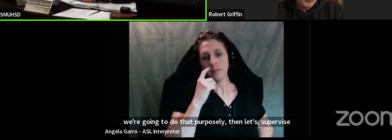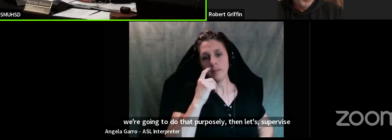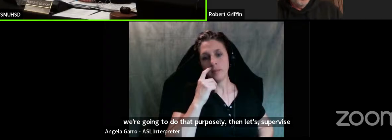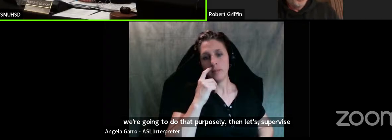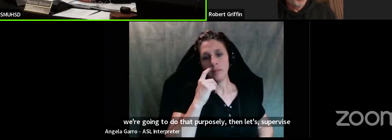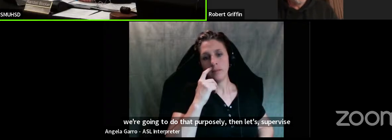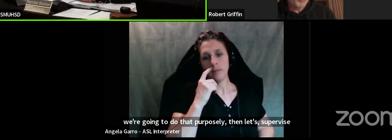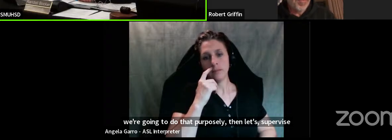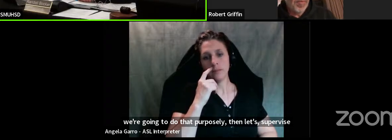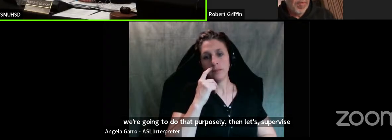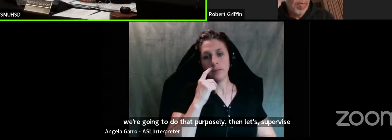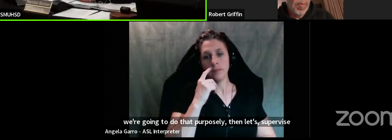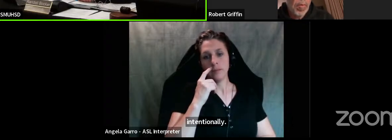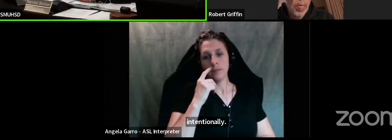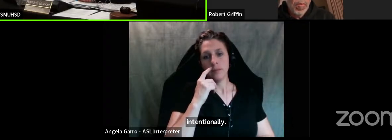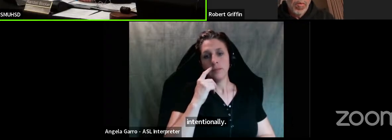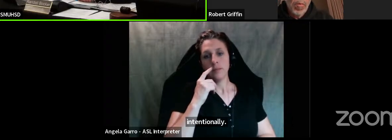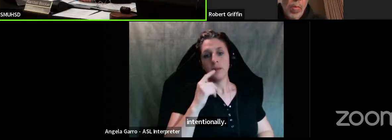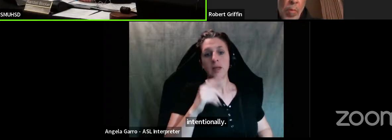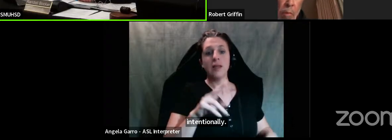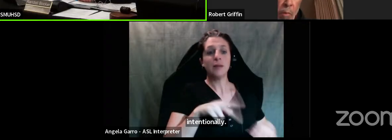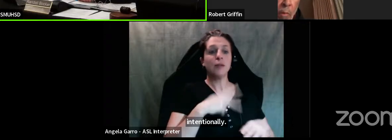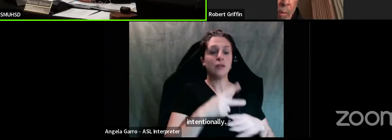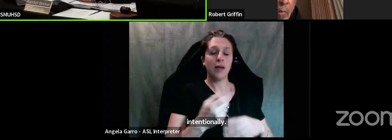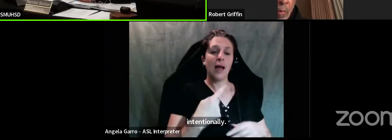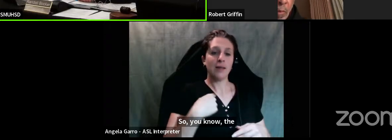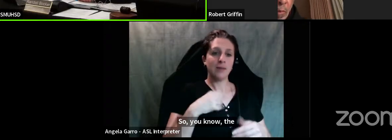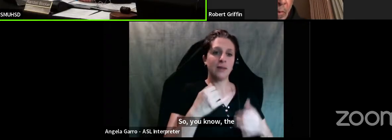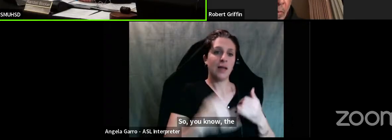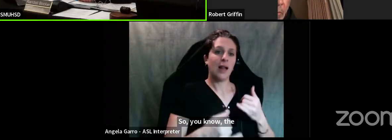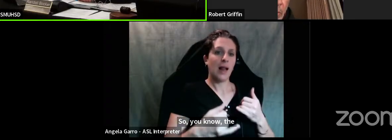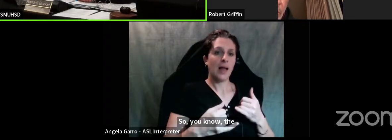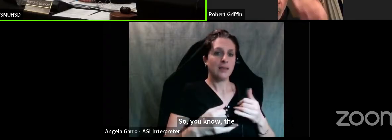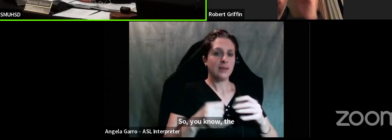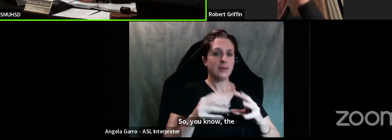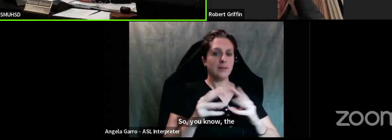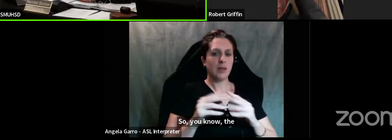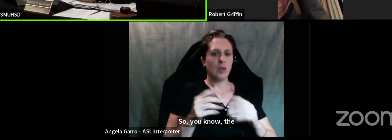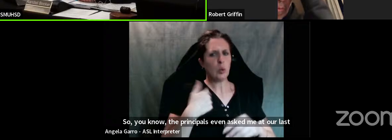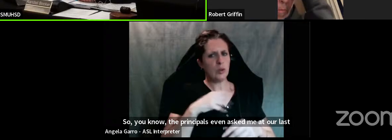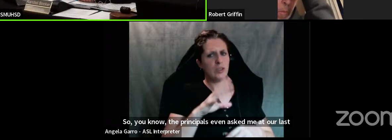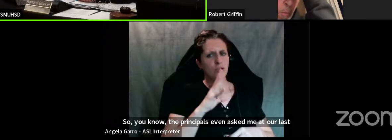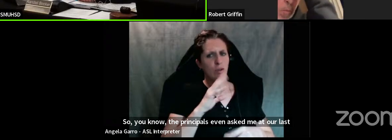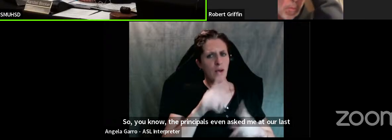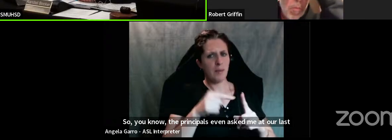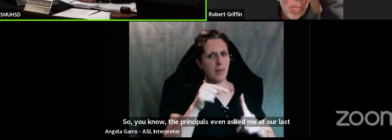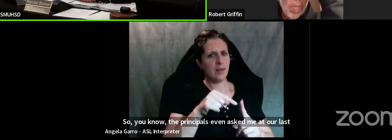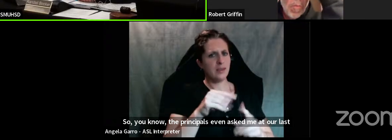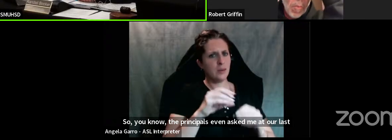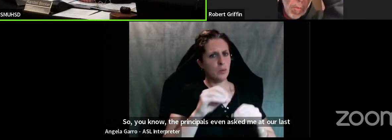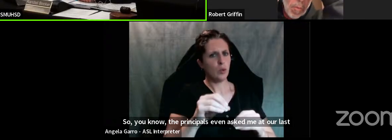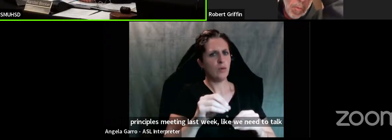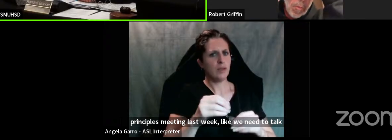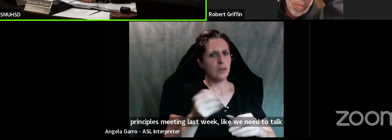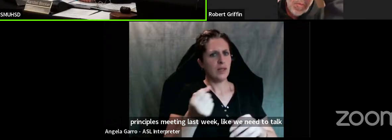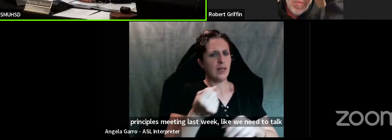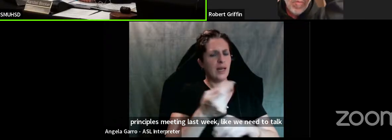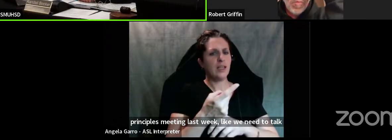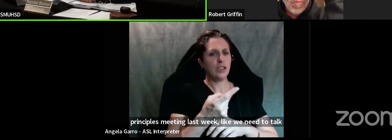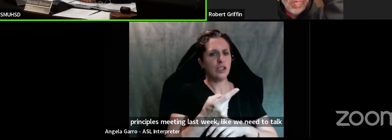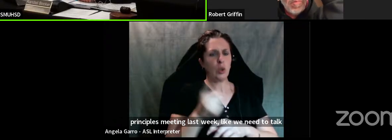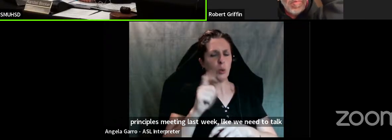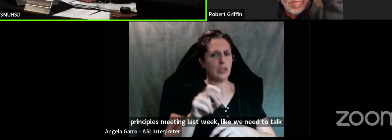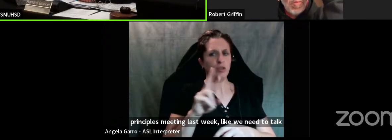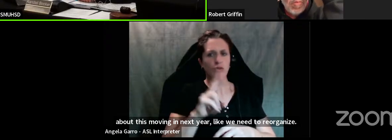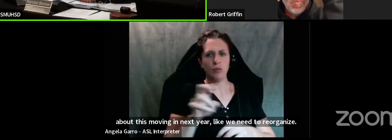So, the principals even asked me at our last principals meeting last week, like, we need to talk about this moving into next year. Like, we need to reorganize. I'm like, absolutely. We're going to